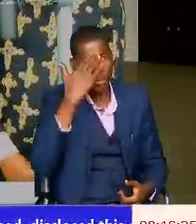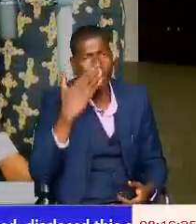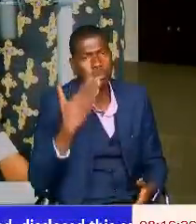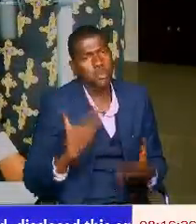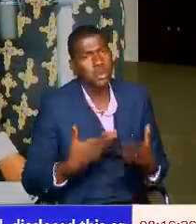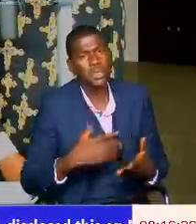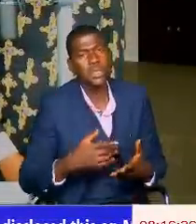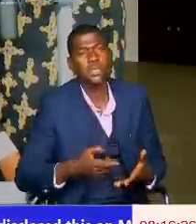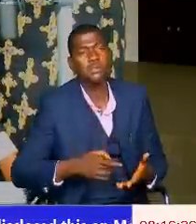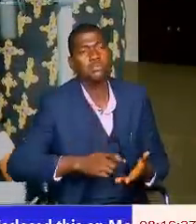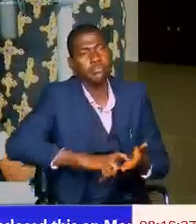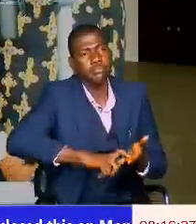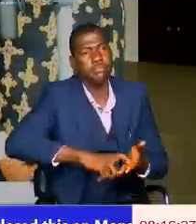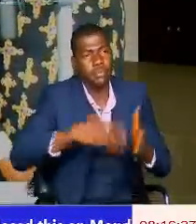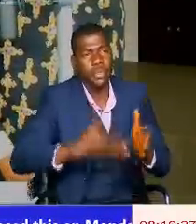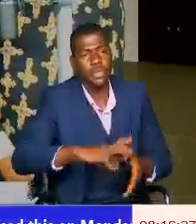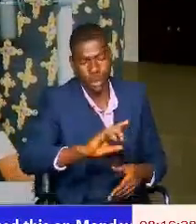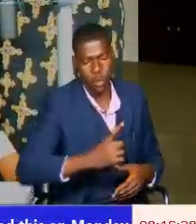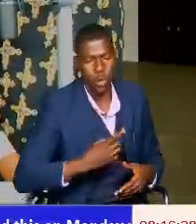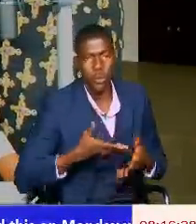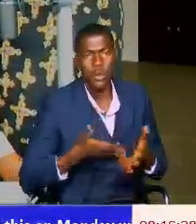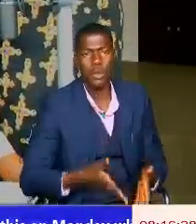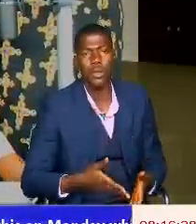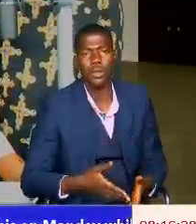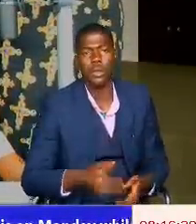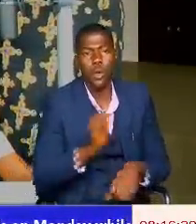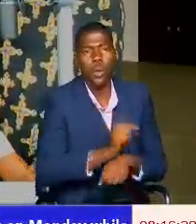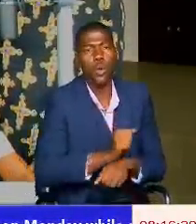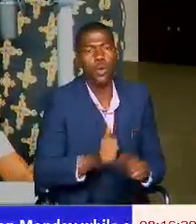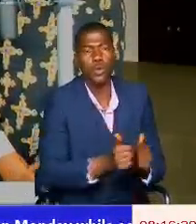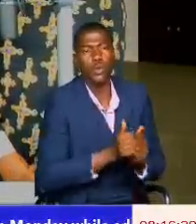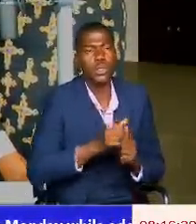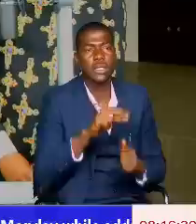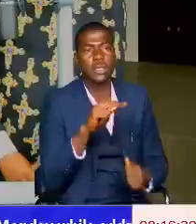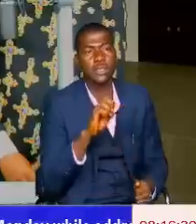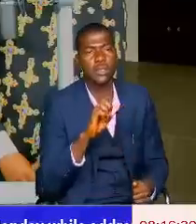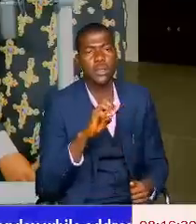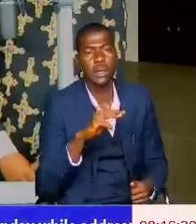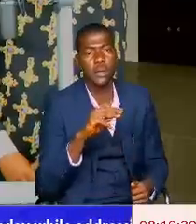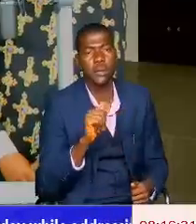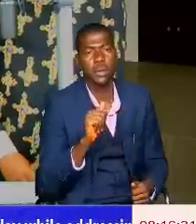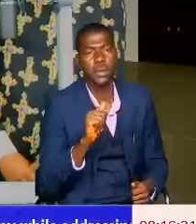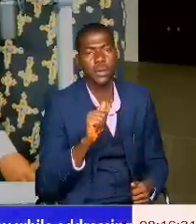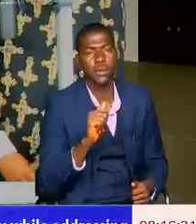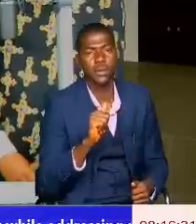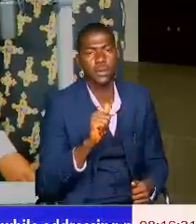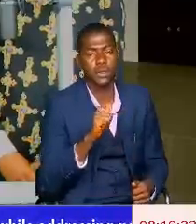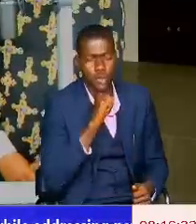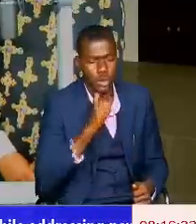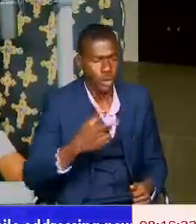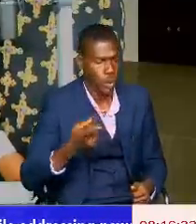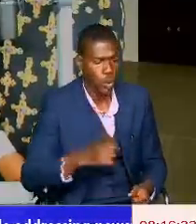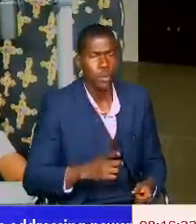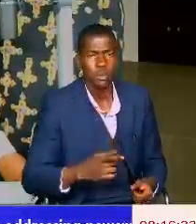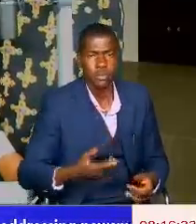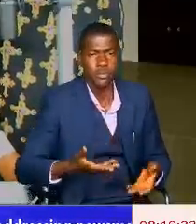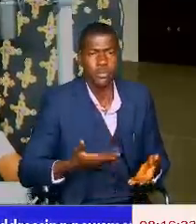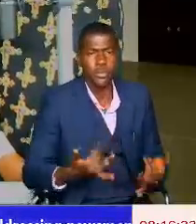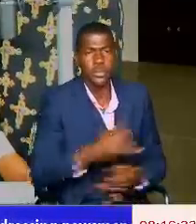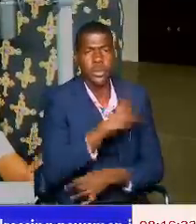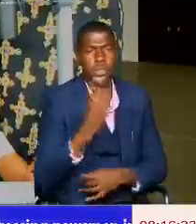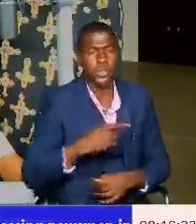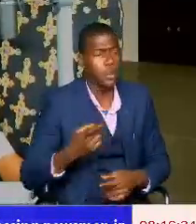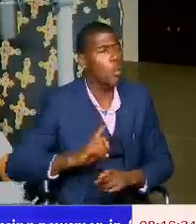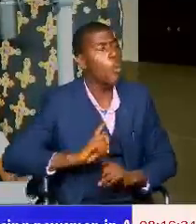where they work with NEMA. NEMA. The engineer. Yeah. You know, come today? Yes, sir. Now him go to